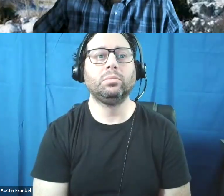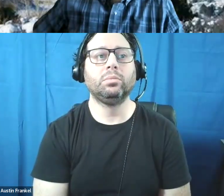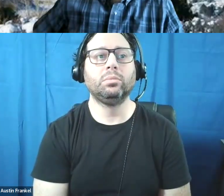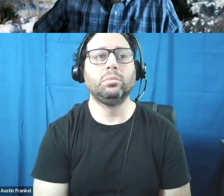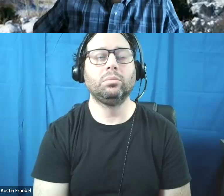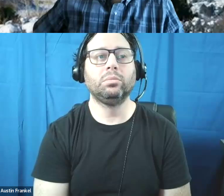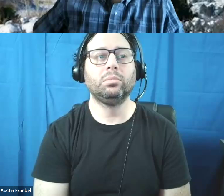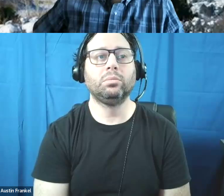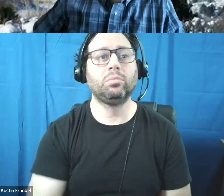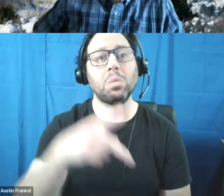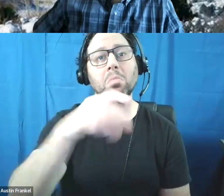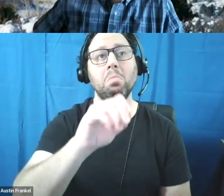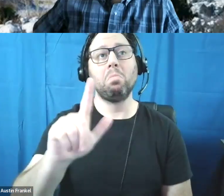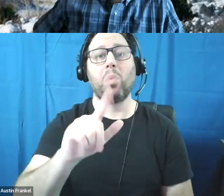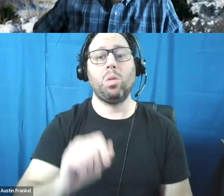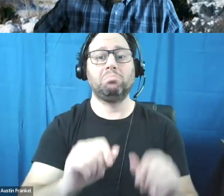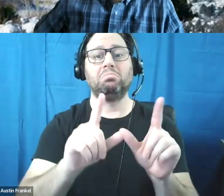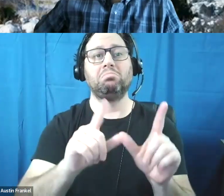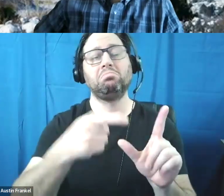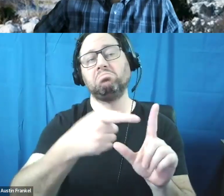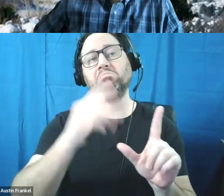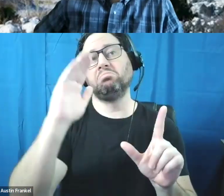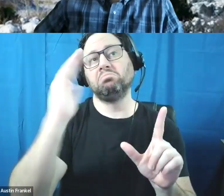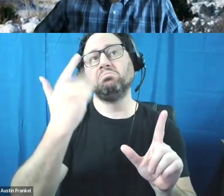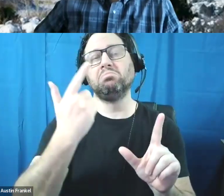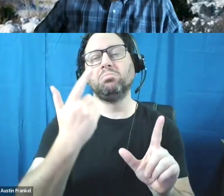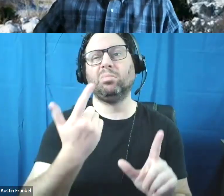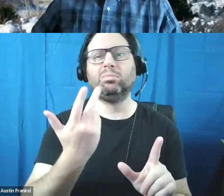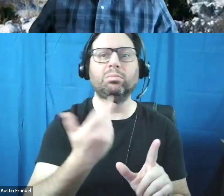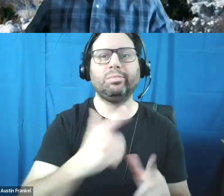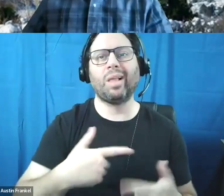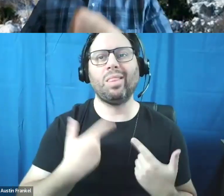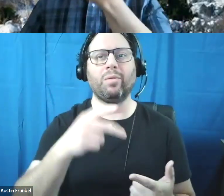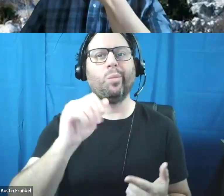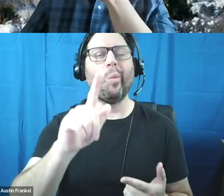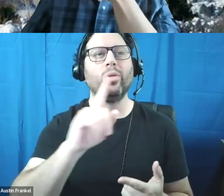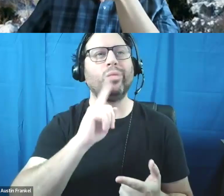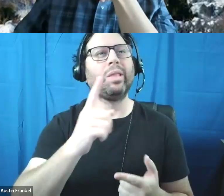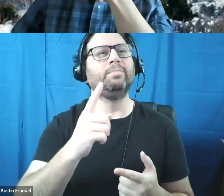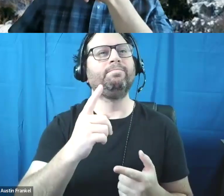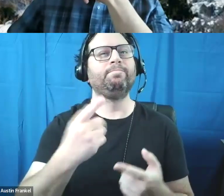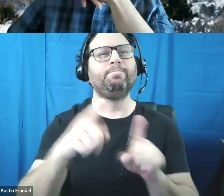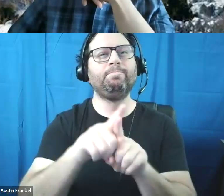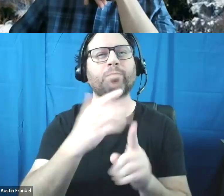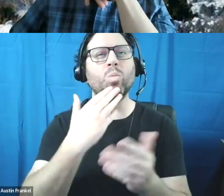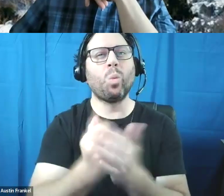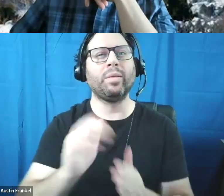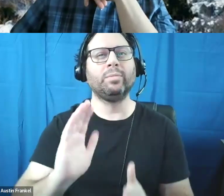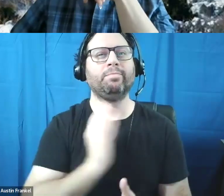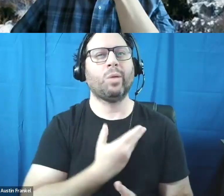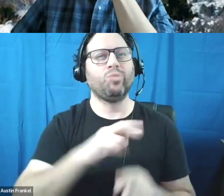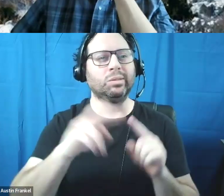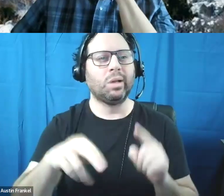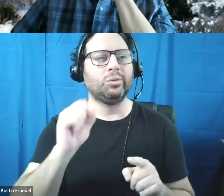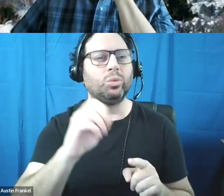I mean, our polls sort of or even our live polls really aligned well with our results. So that was really